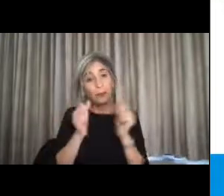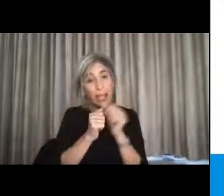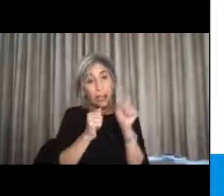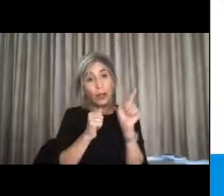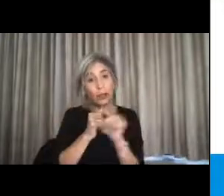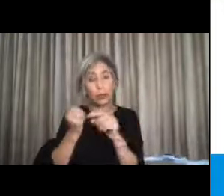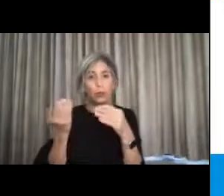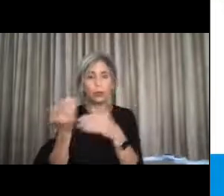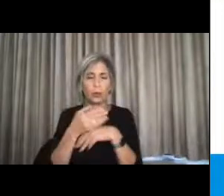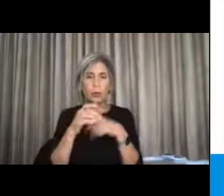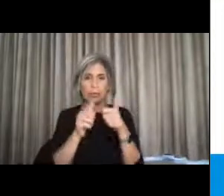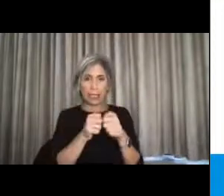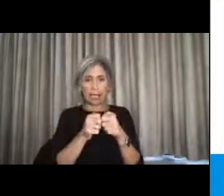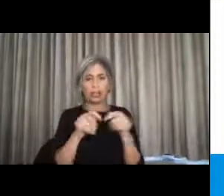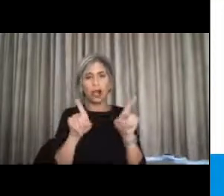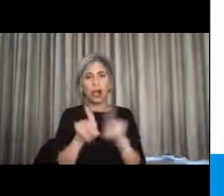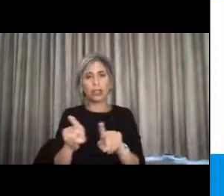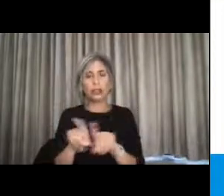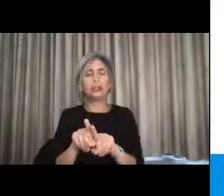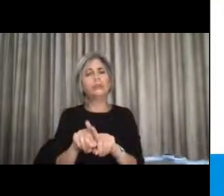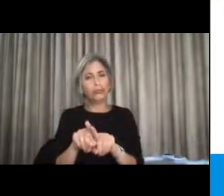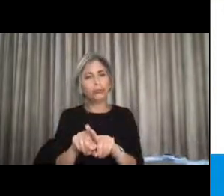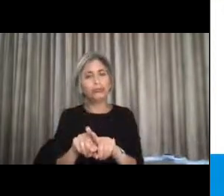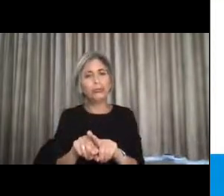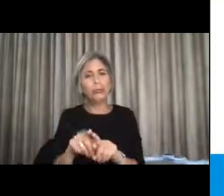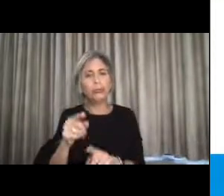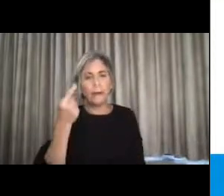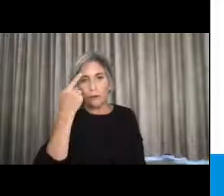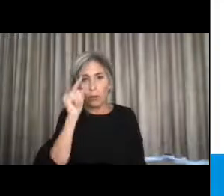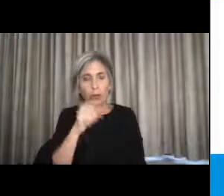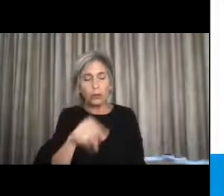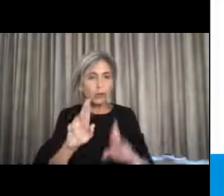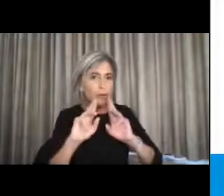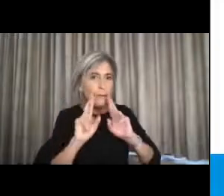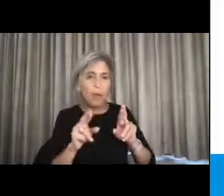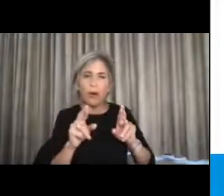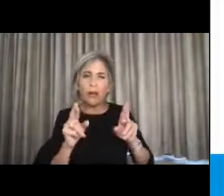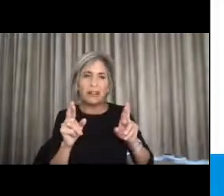text messages, but it's also a way for you to report any